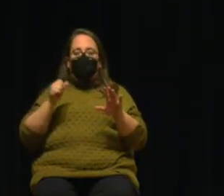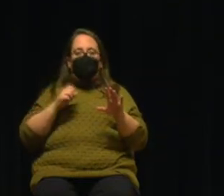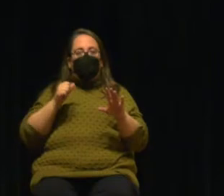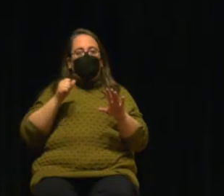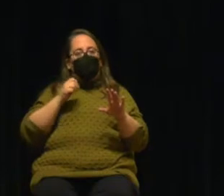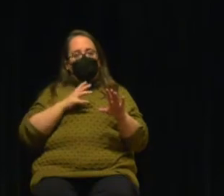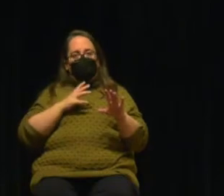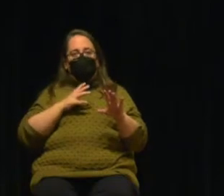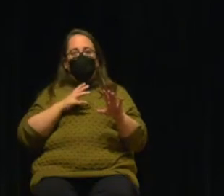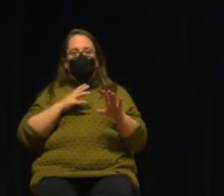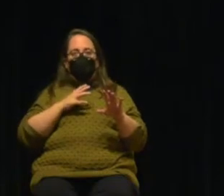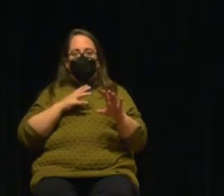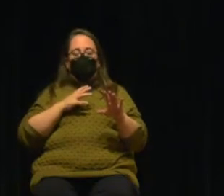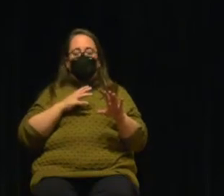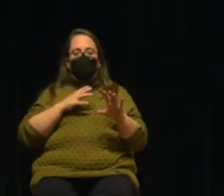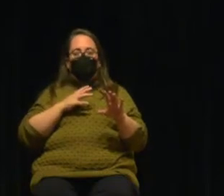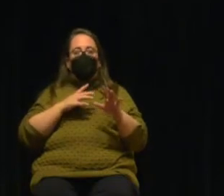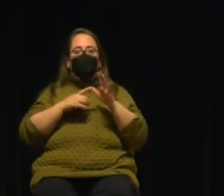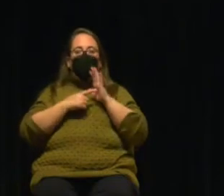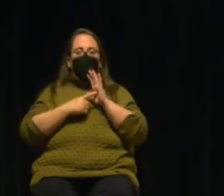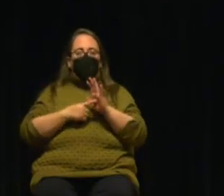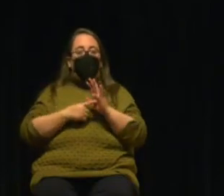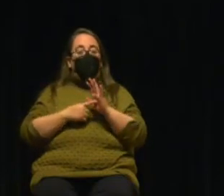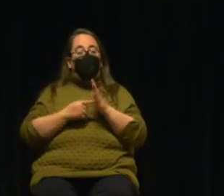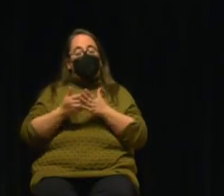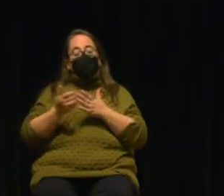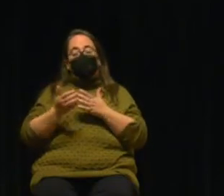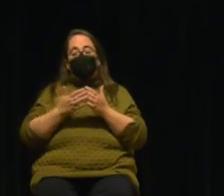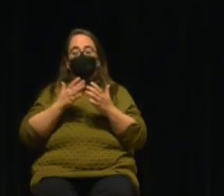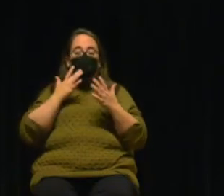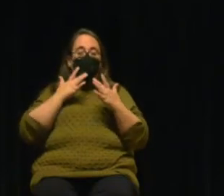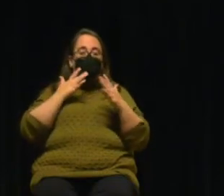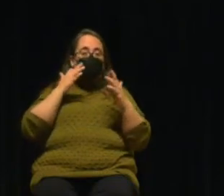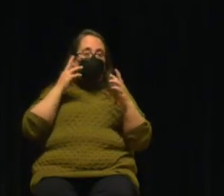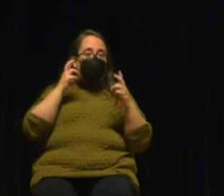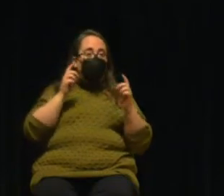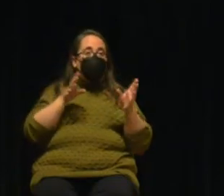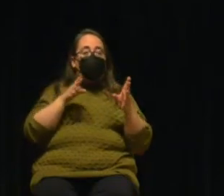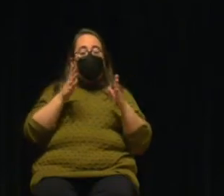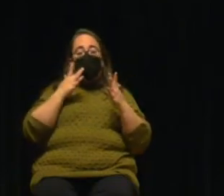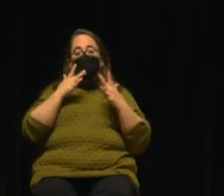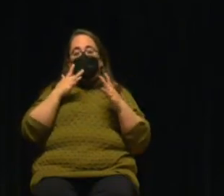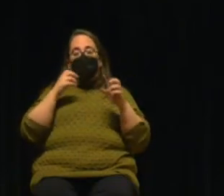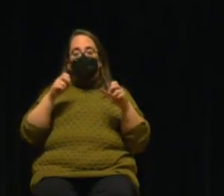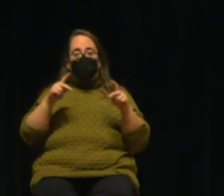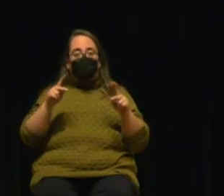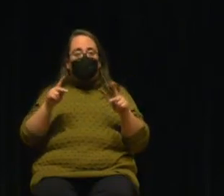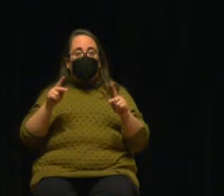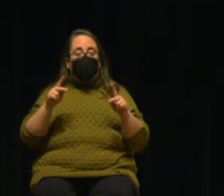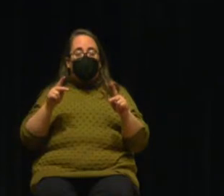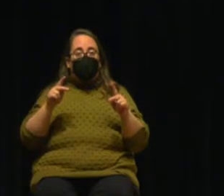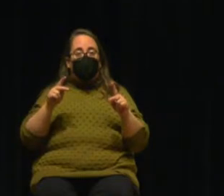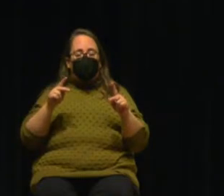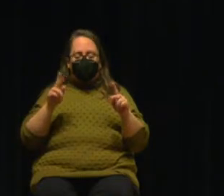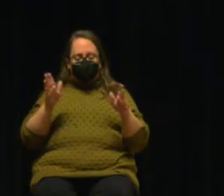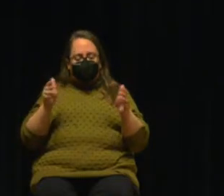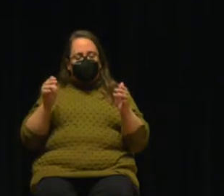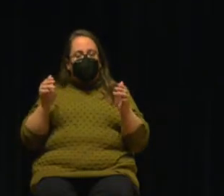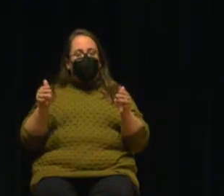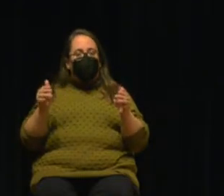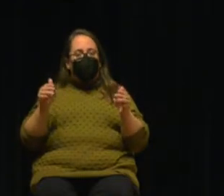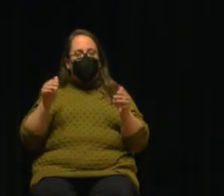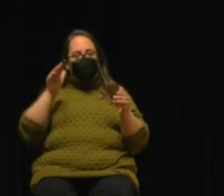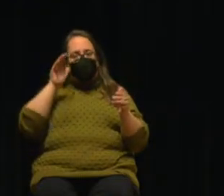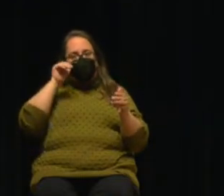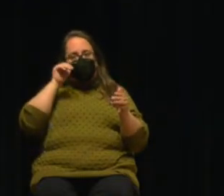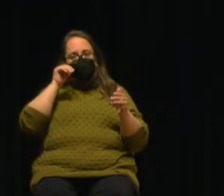women who had demonstrated, despite their lack of education, despite the lack of opportunities placed before them, their